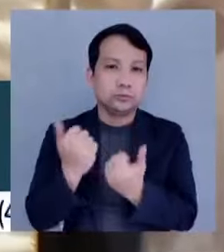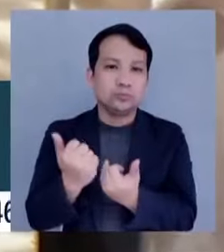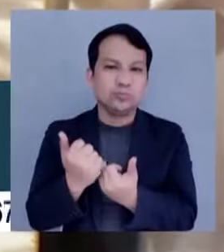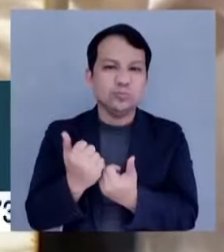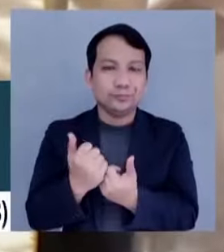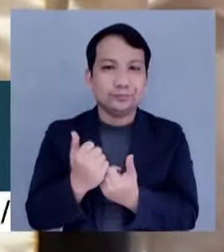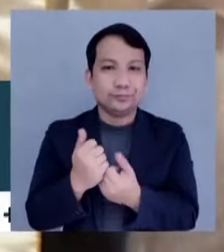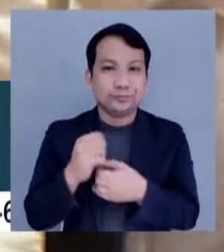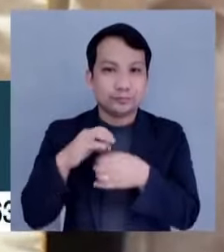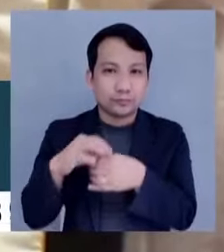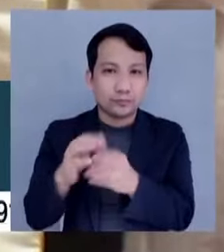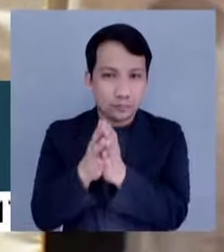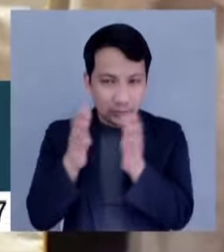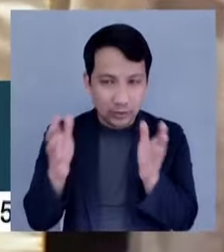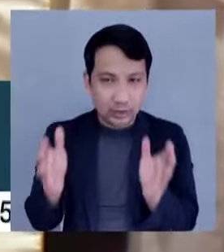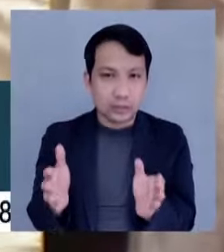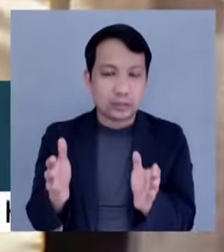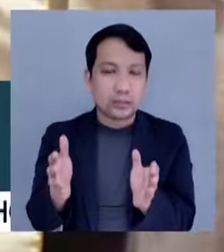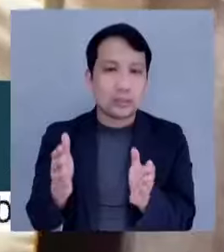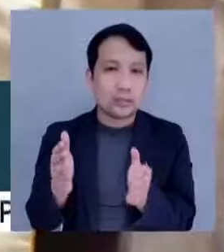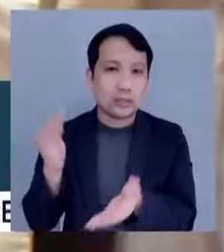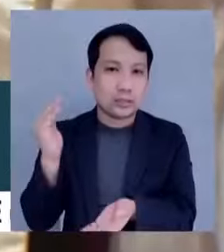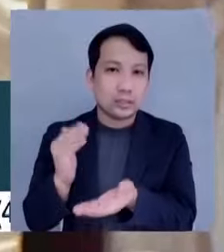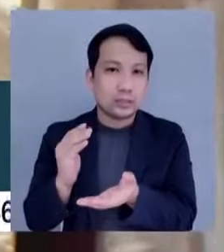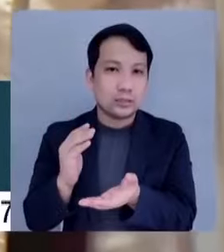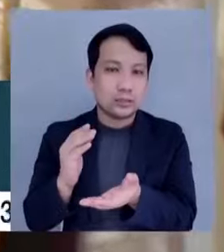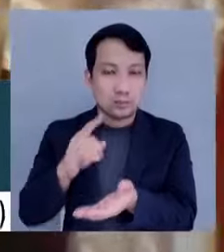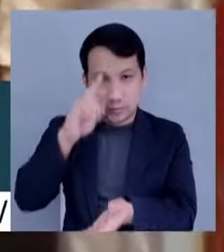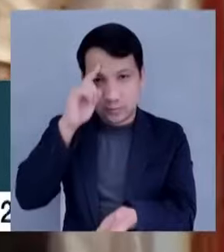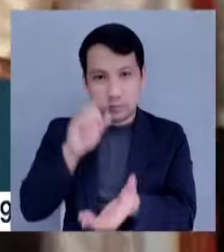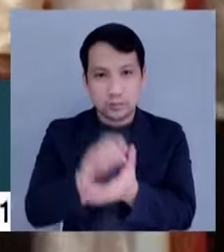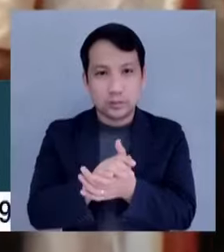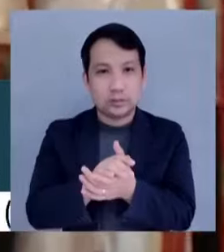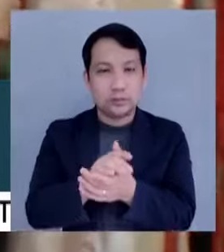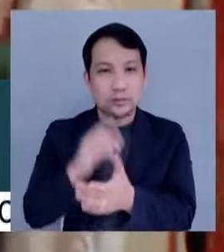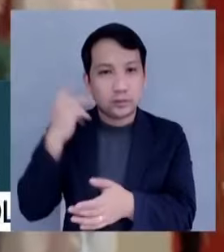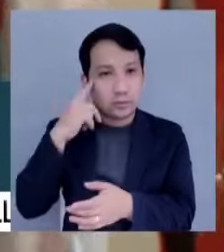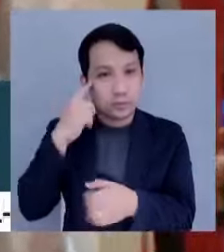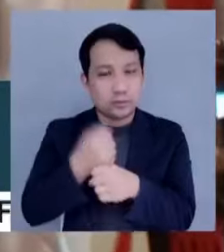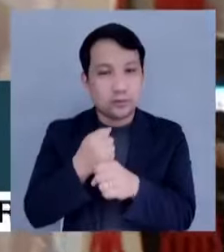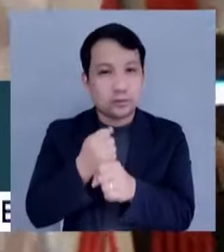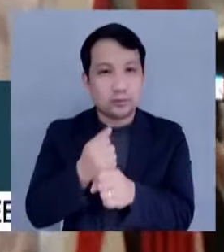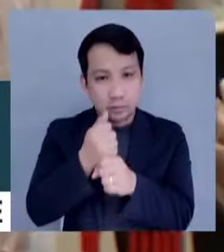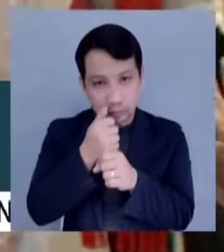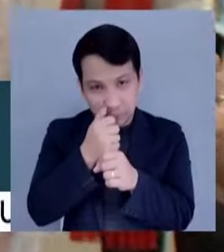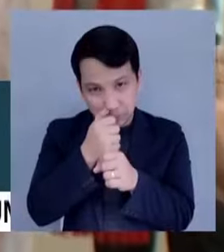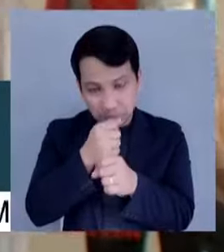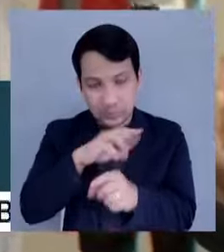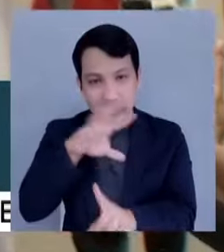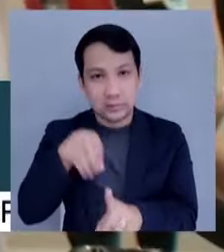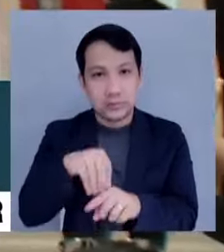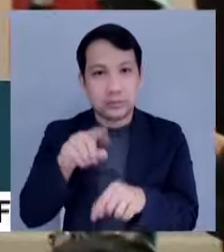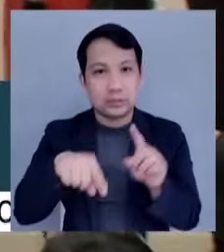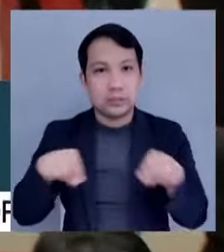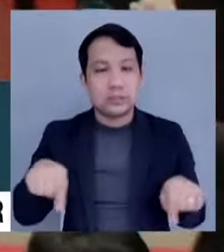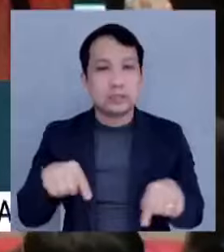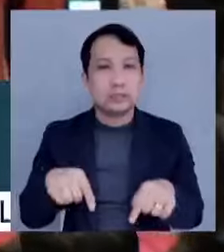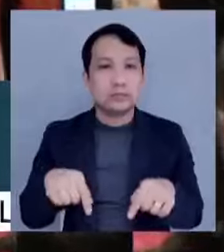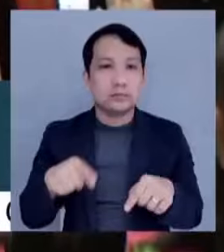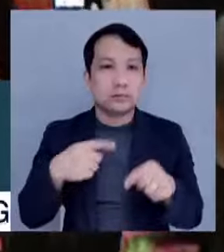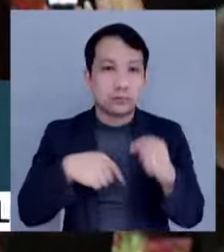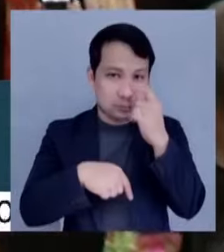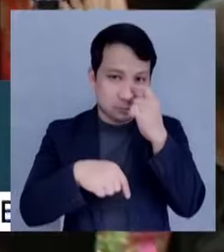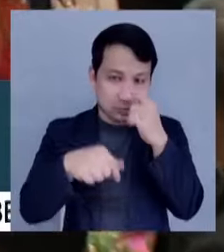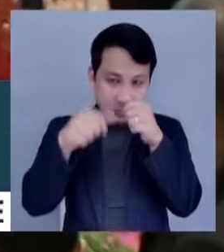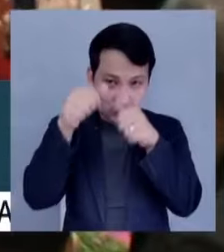so much divisiveness in belief and politics, even generational and cultural differences. He also reminded future